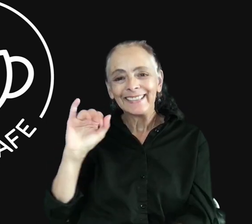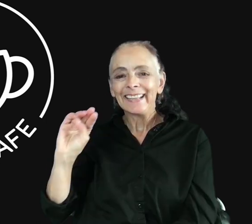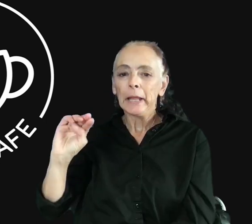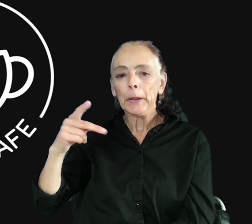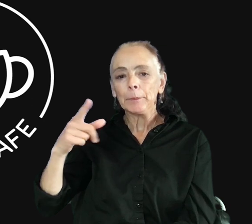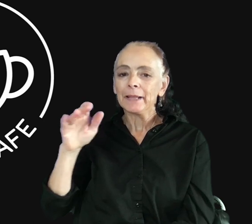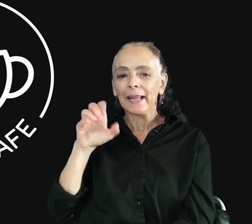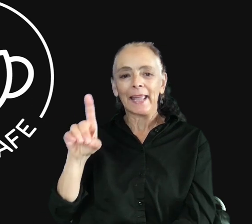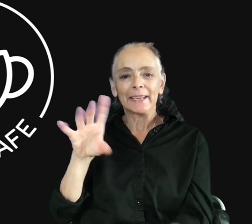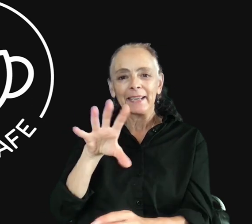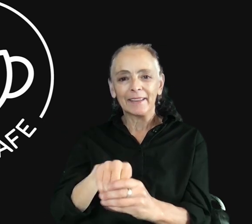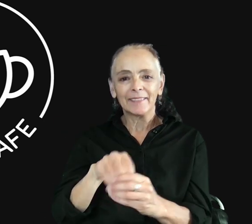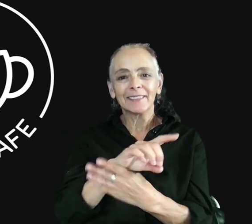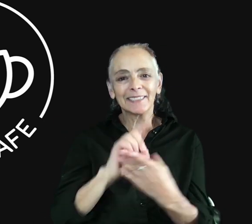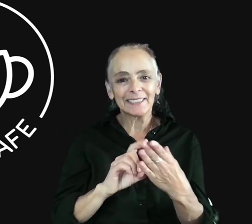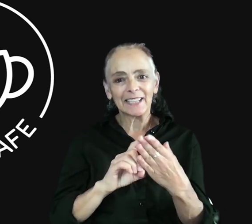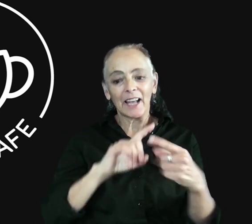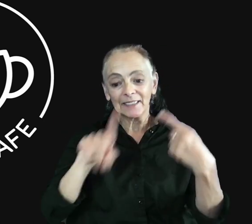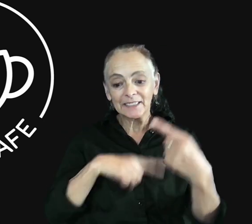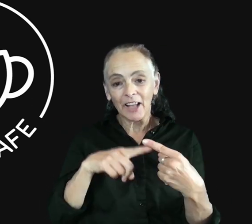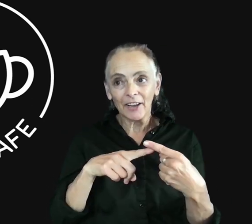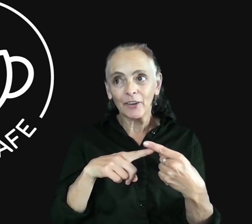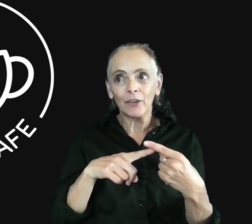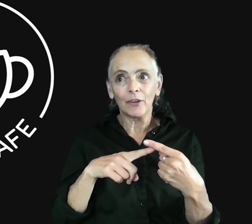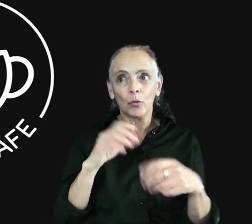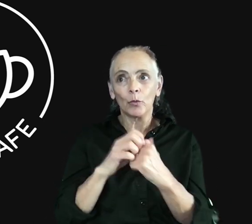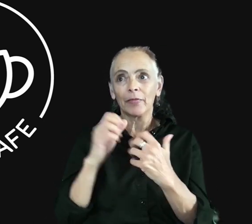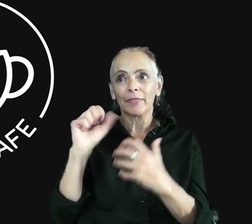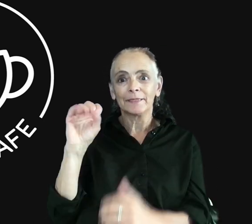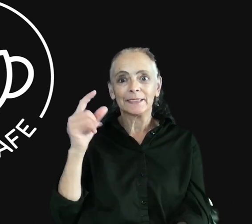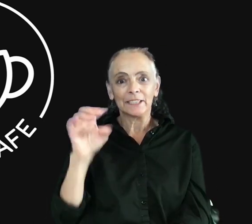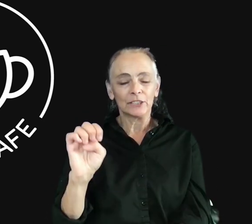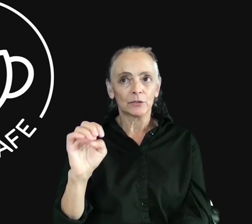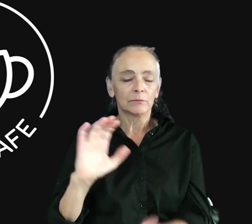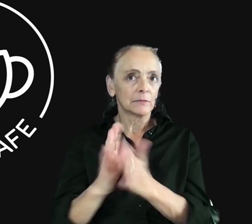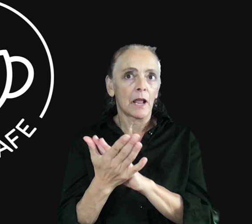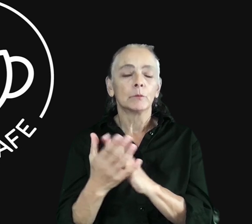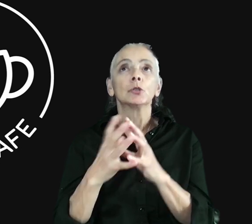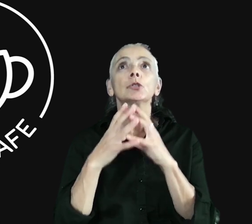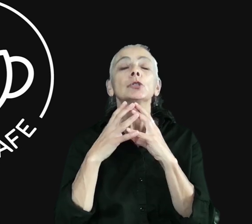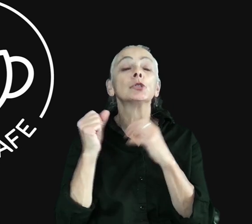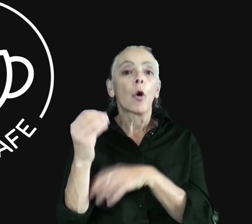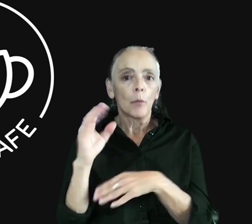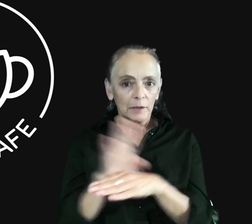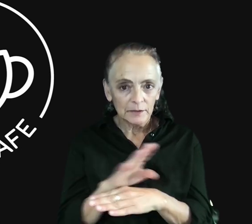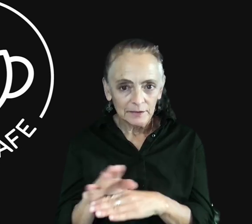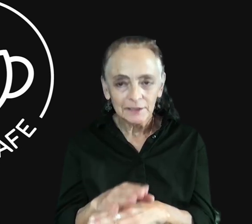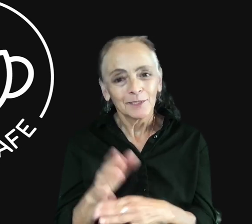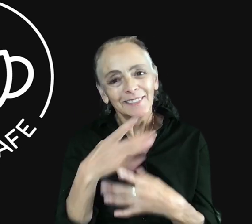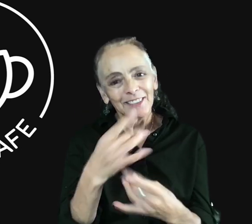design cycle through all the different seasons on siege we were so busy and i think it was a really interesting kind of